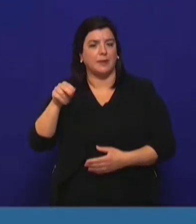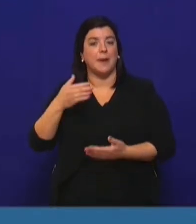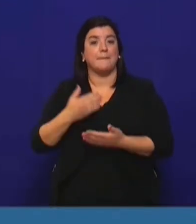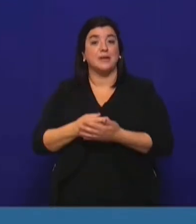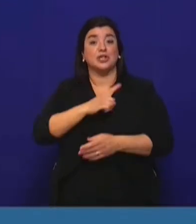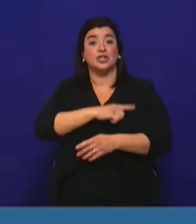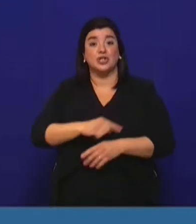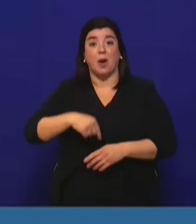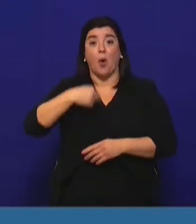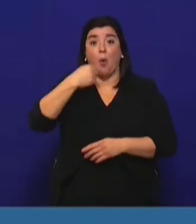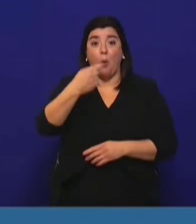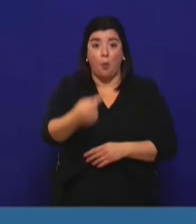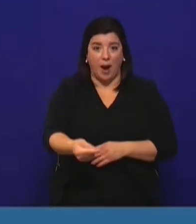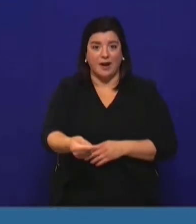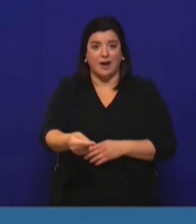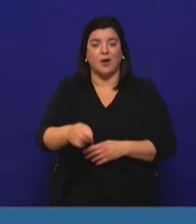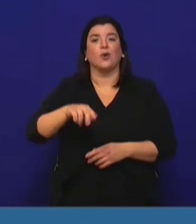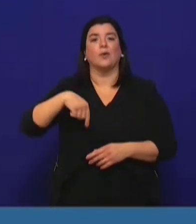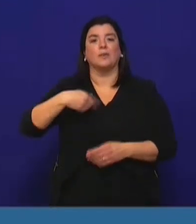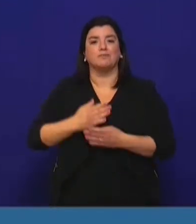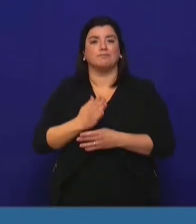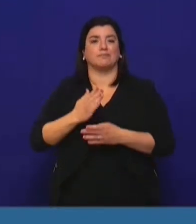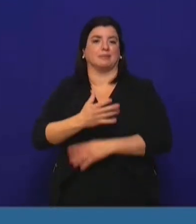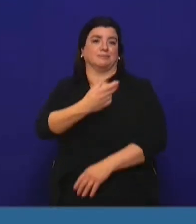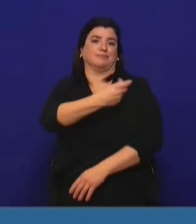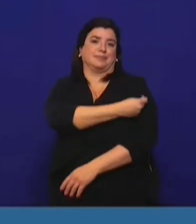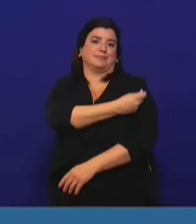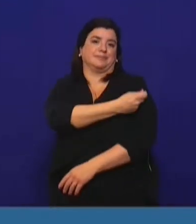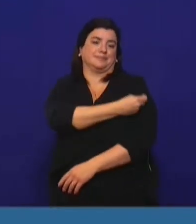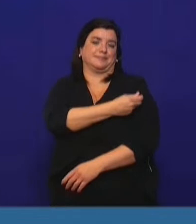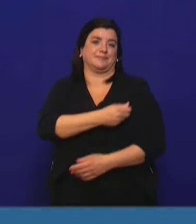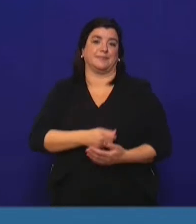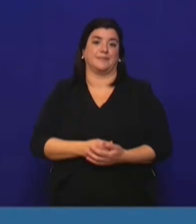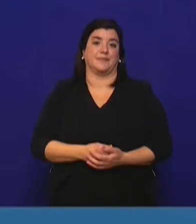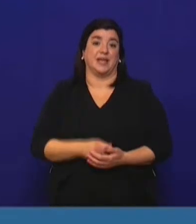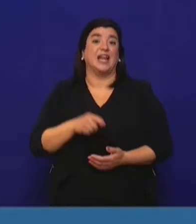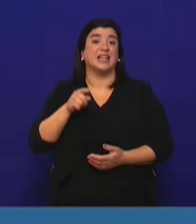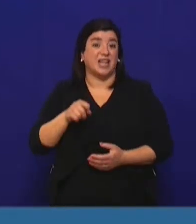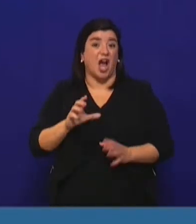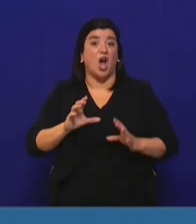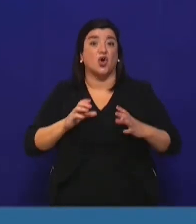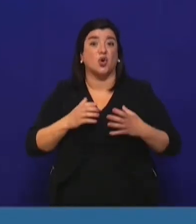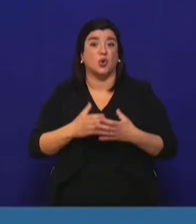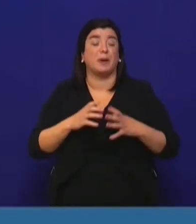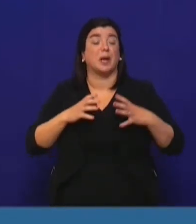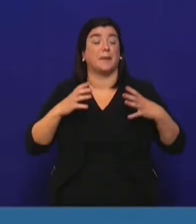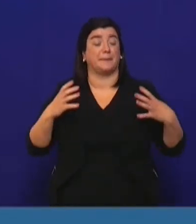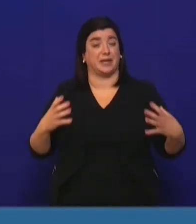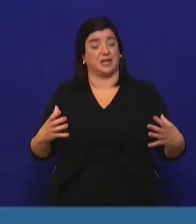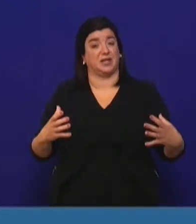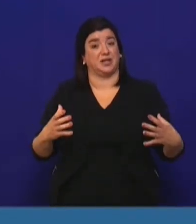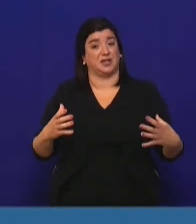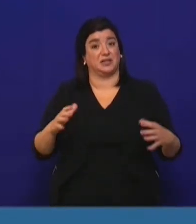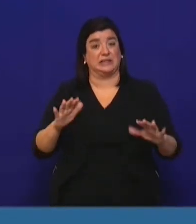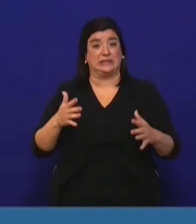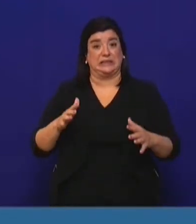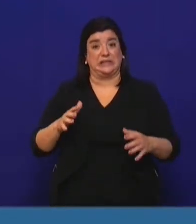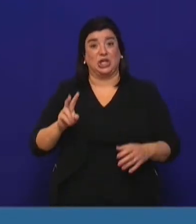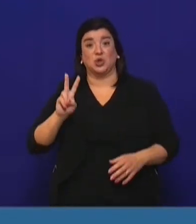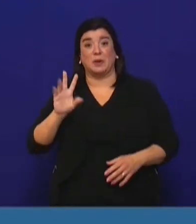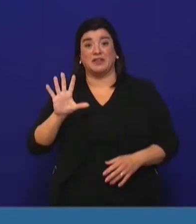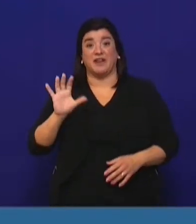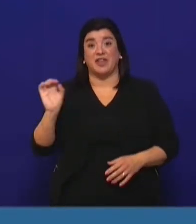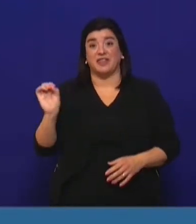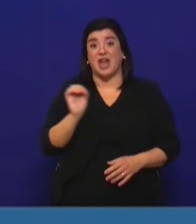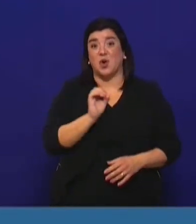wara tibdew ukoll titlaqmu wkoll. Tifhmu li dan huwa grupp kbir, huwa grupp ta' madwar 25,000 persuna